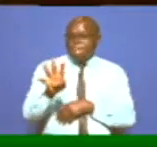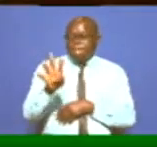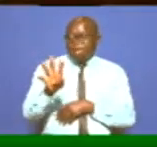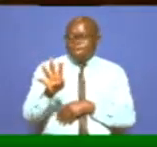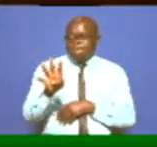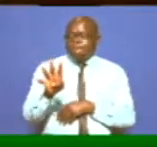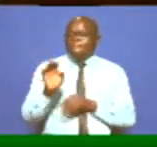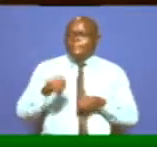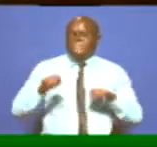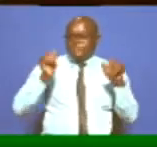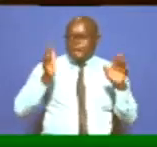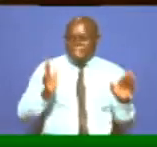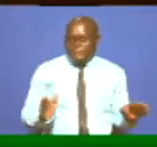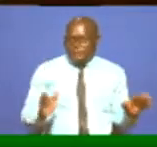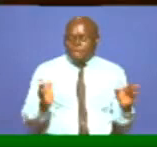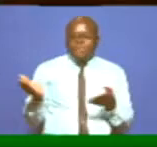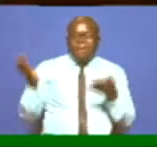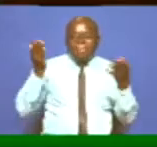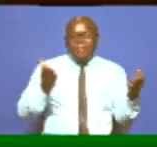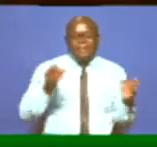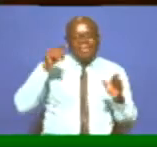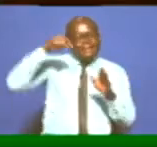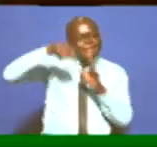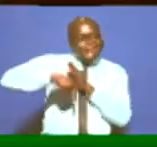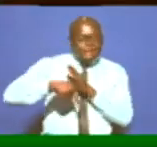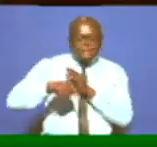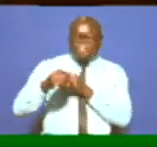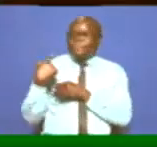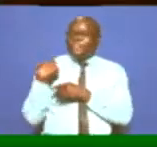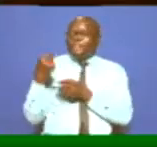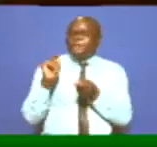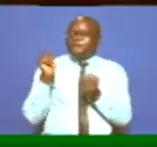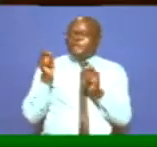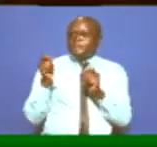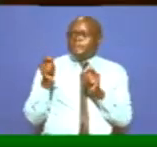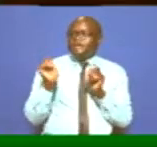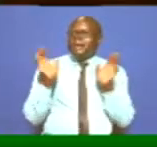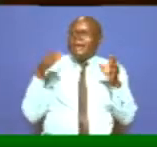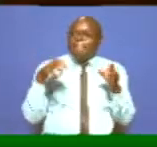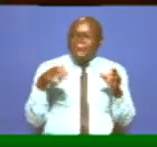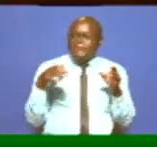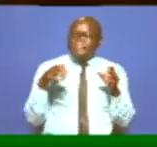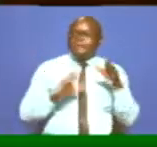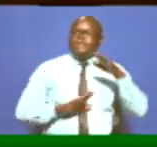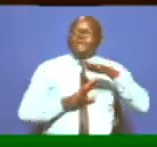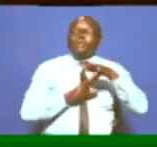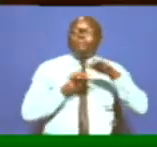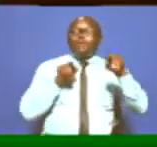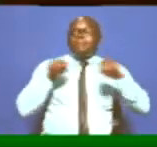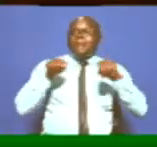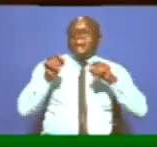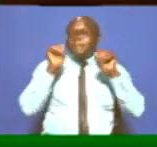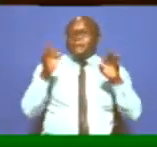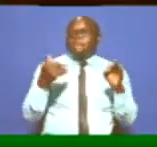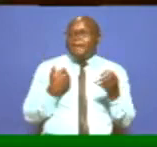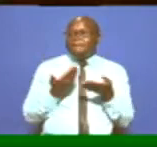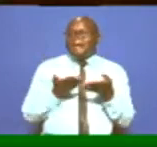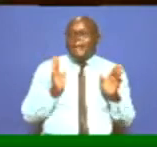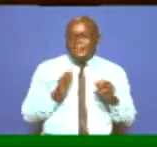the chairperson avail details on the recent changes in the company's top management, if any?